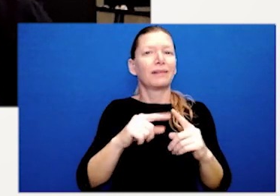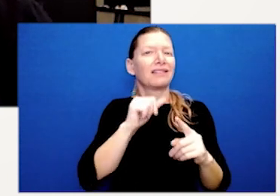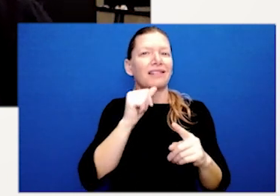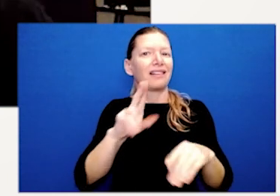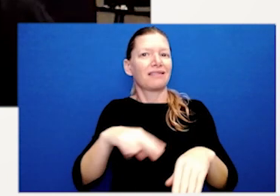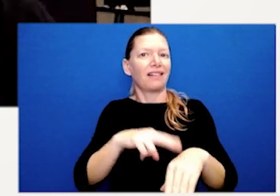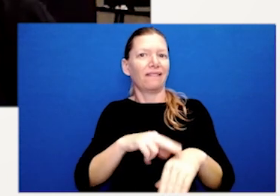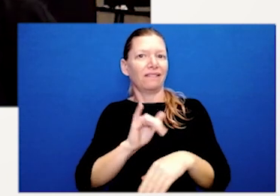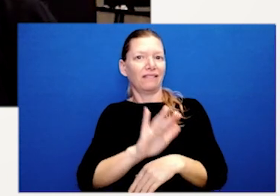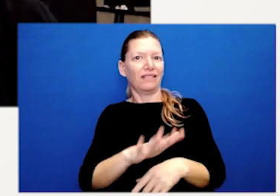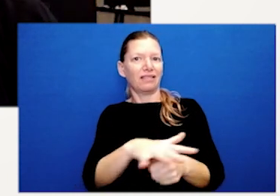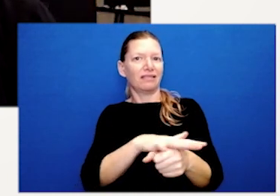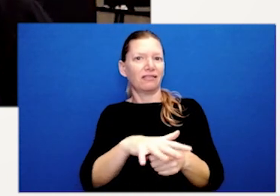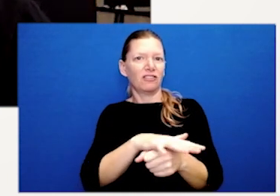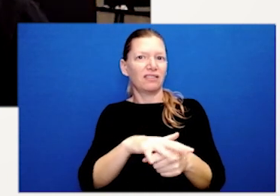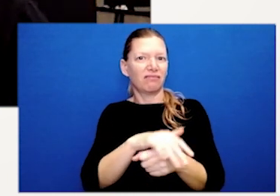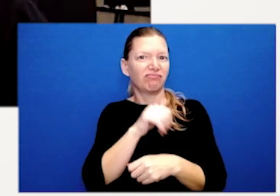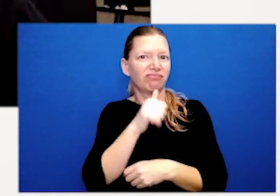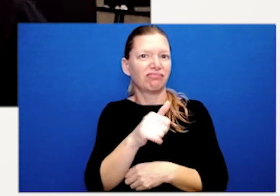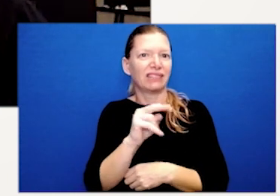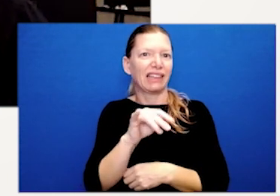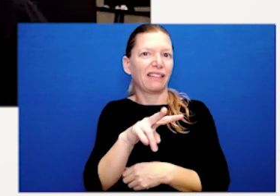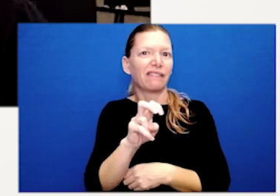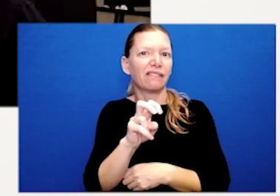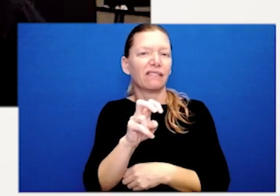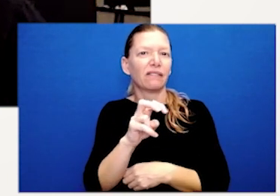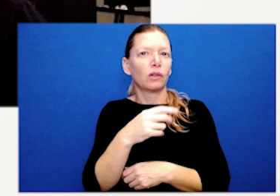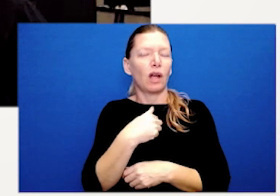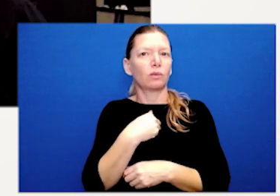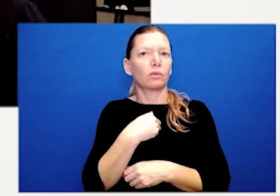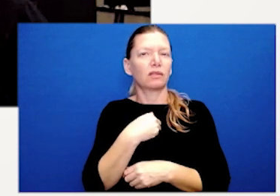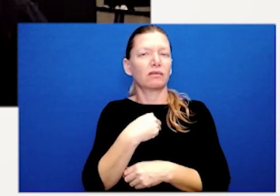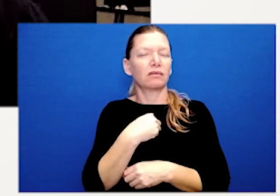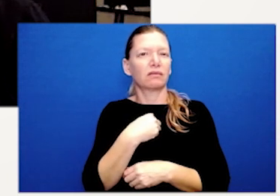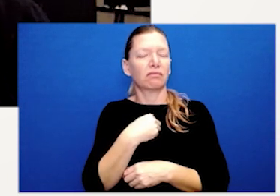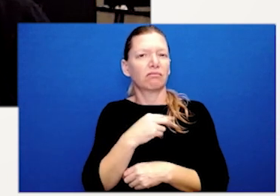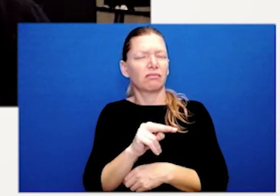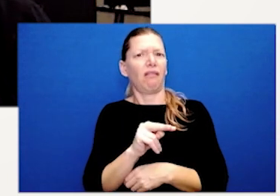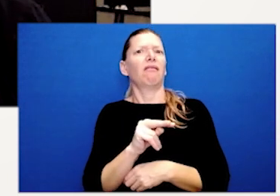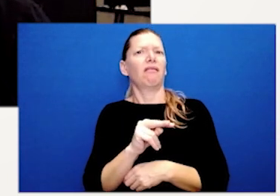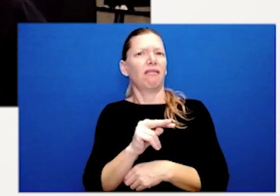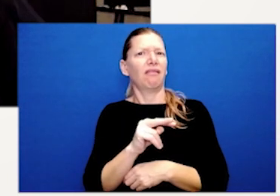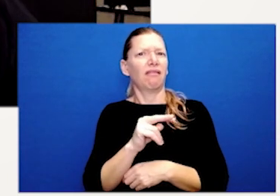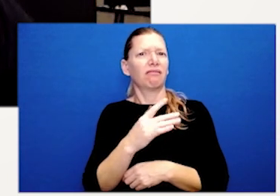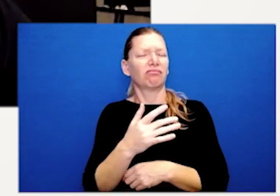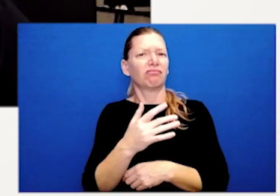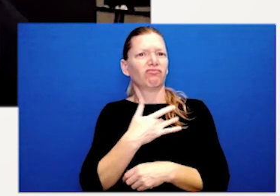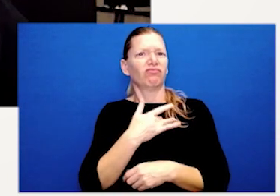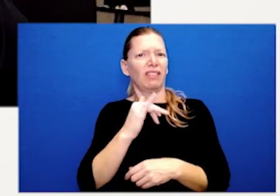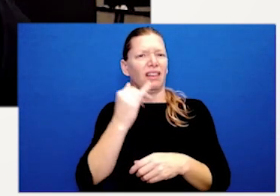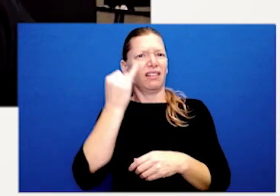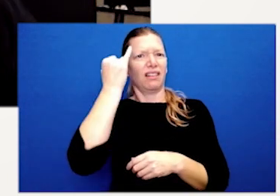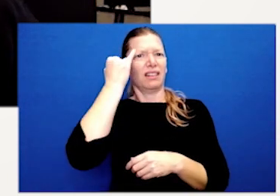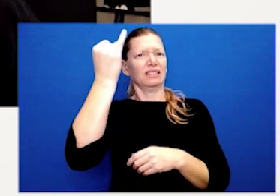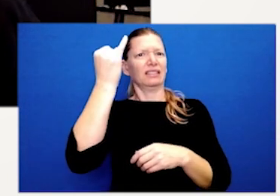so it's a really fast growing grass that's not native. And I was also really captured